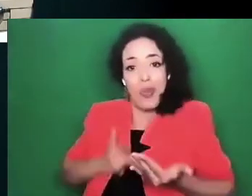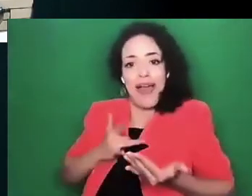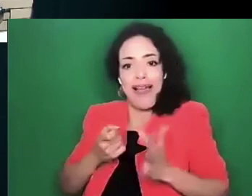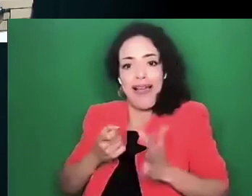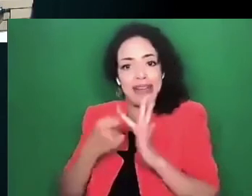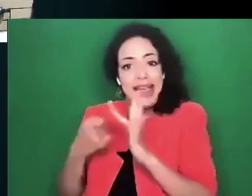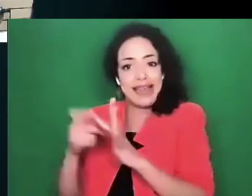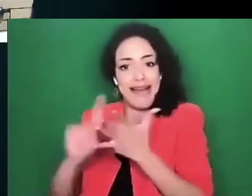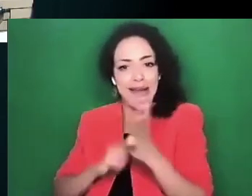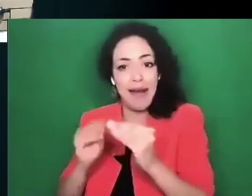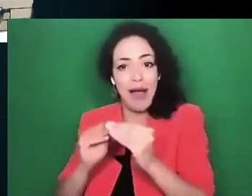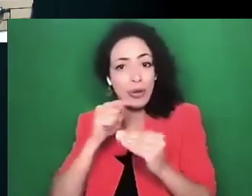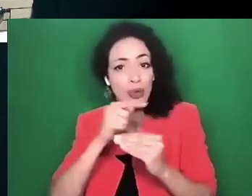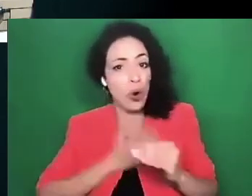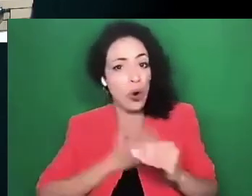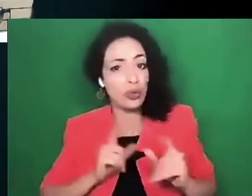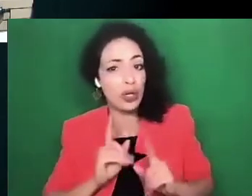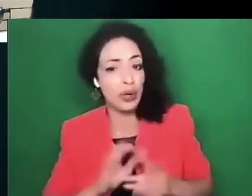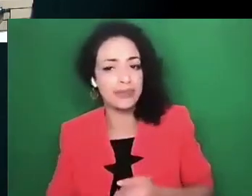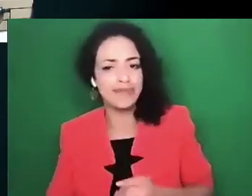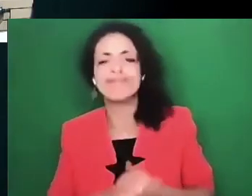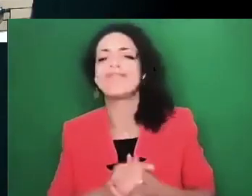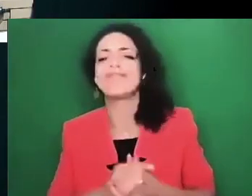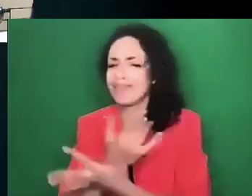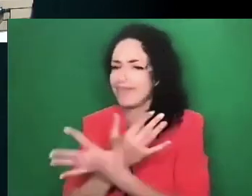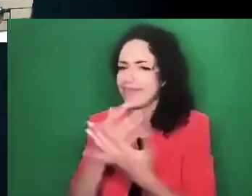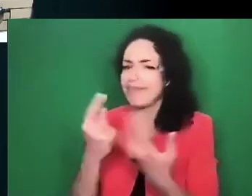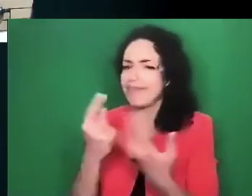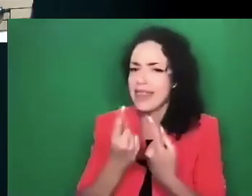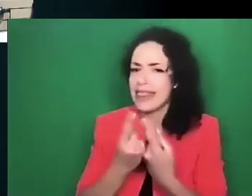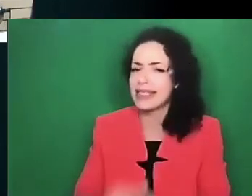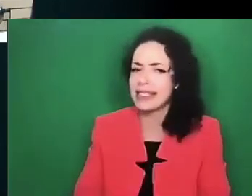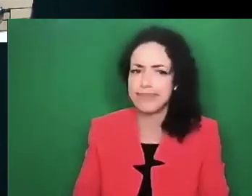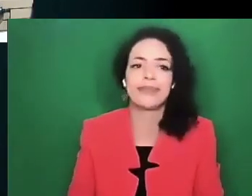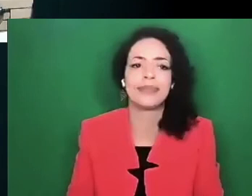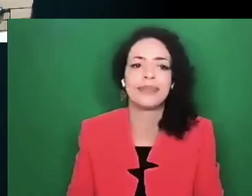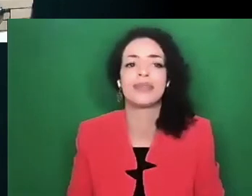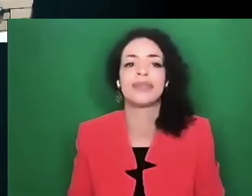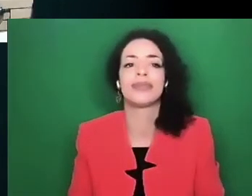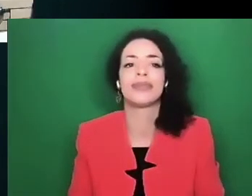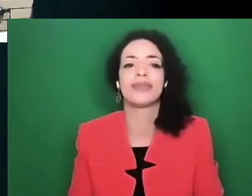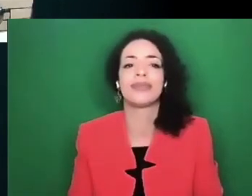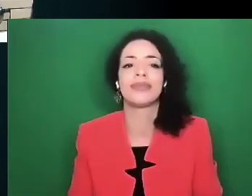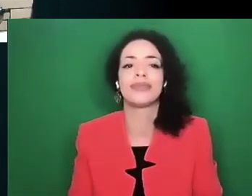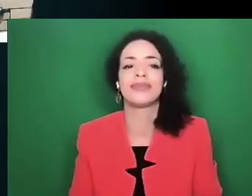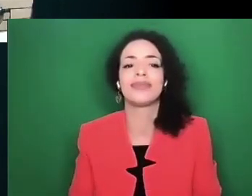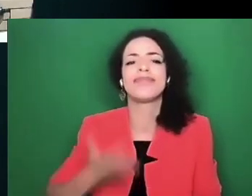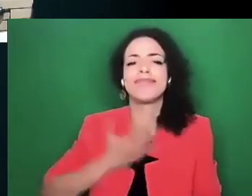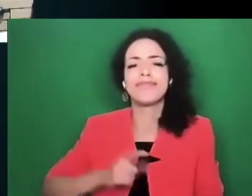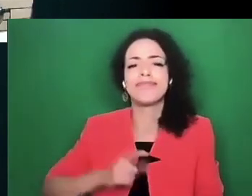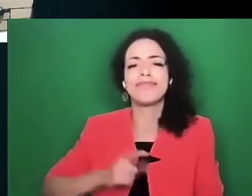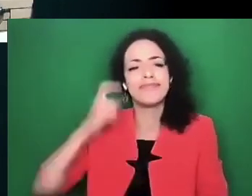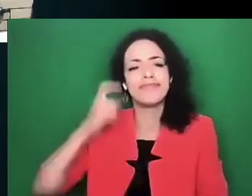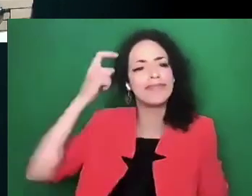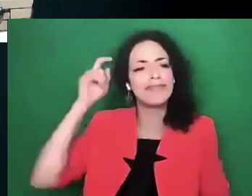Well, several things. I'd like them to hope for a different kind of future where different kind of performance practices are